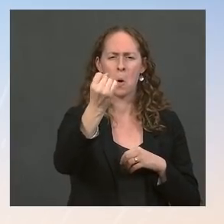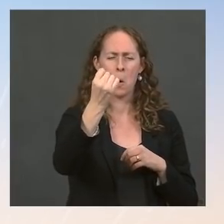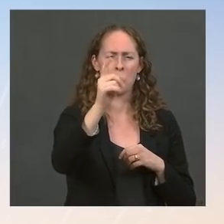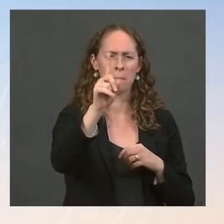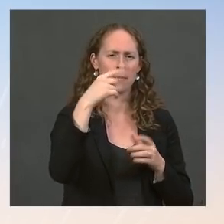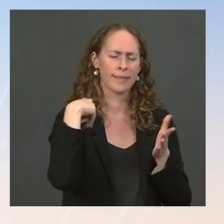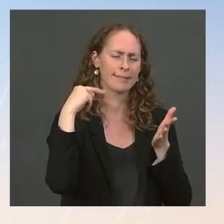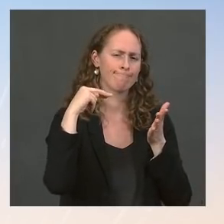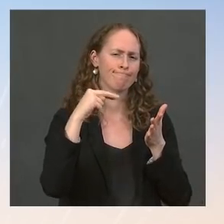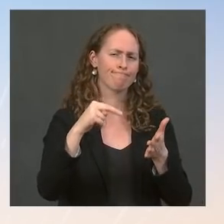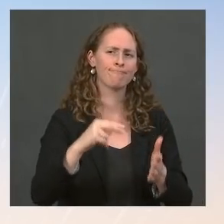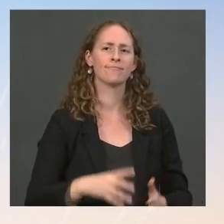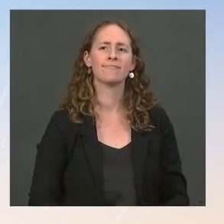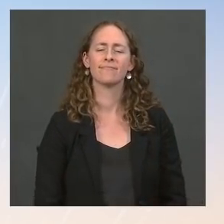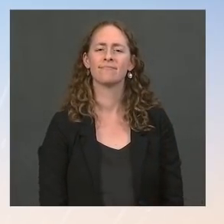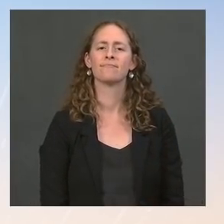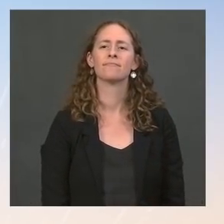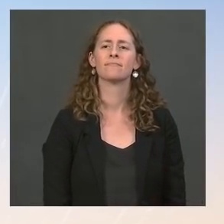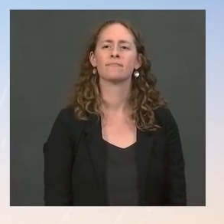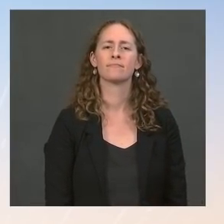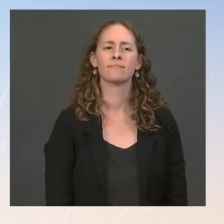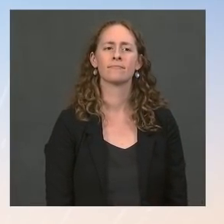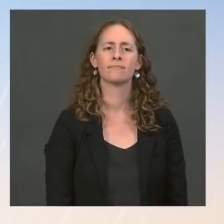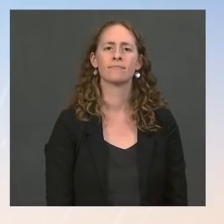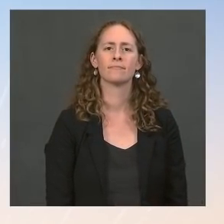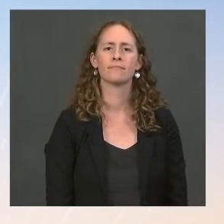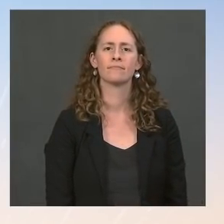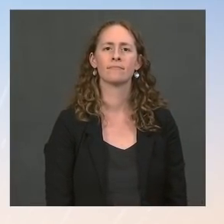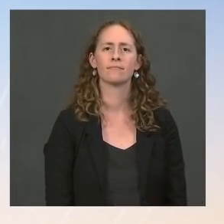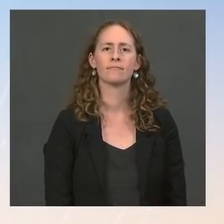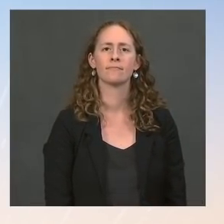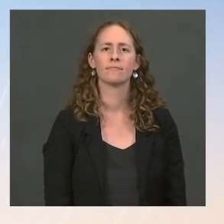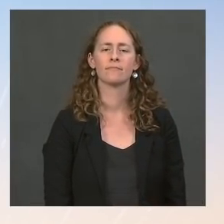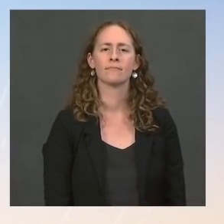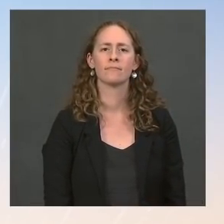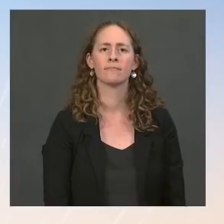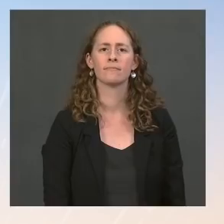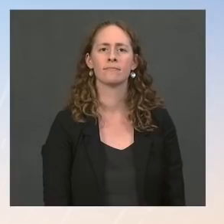Let's see. So, you know,